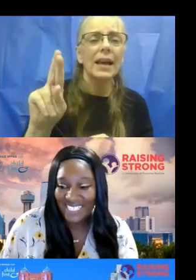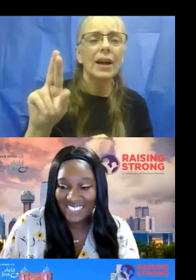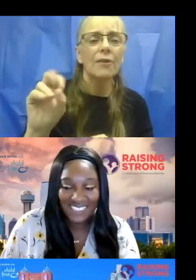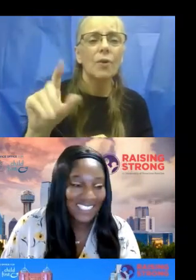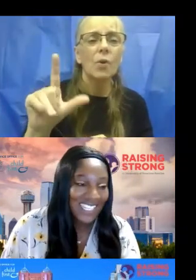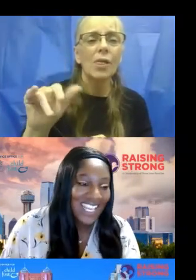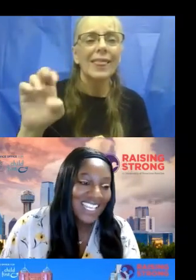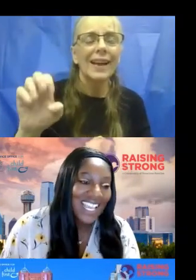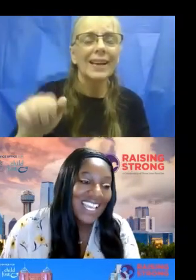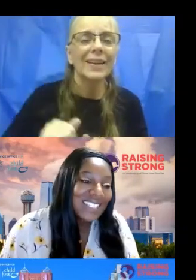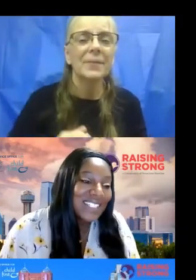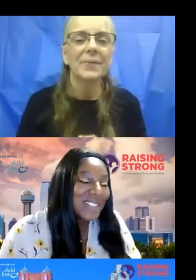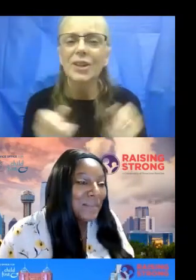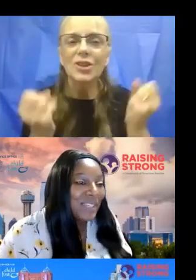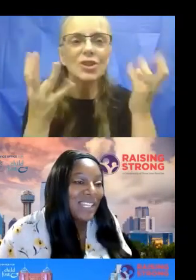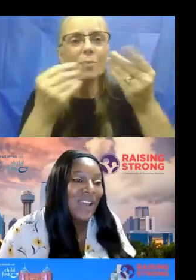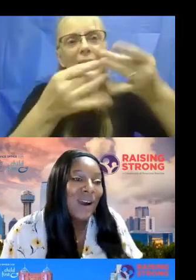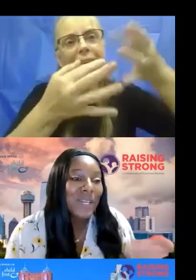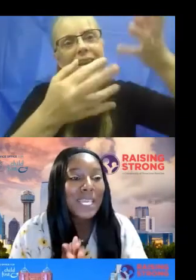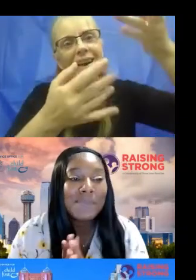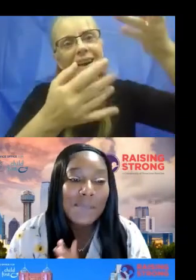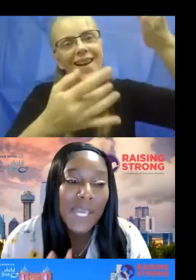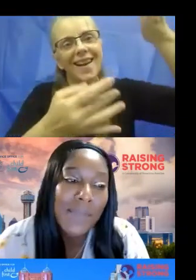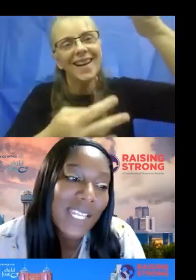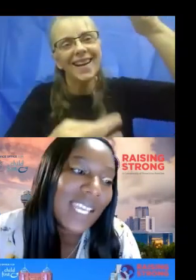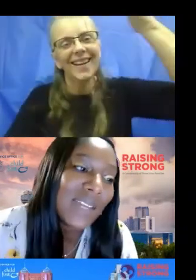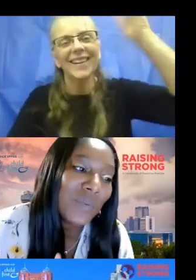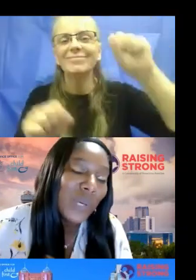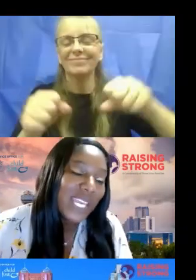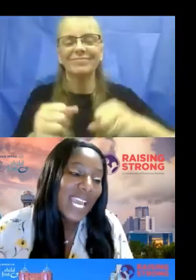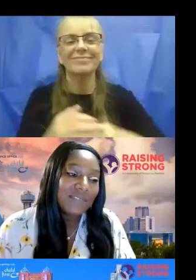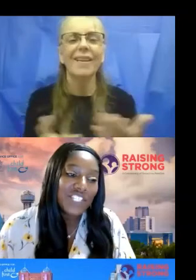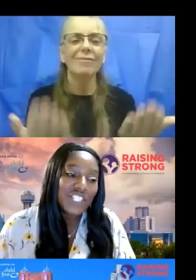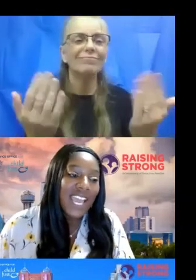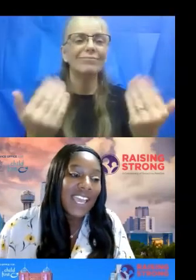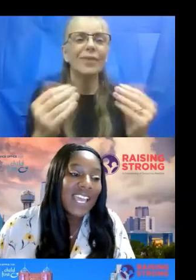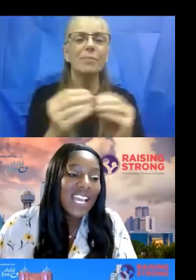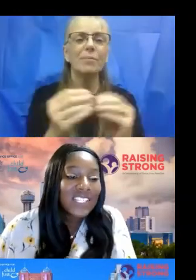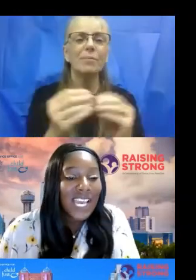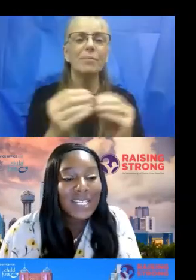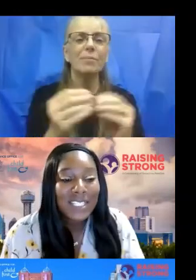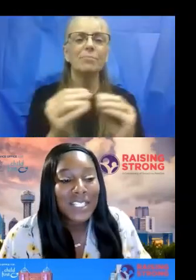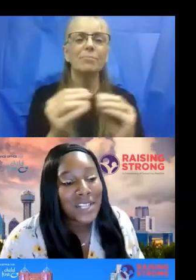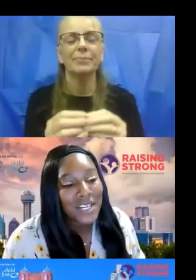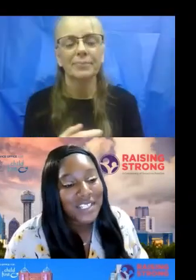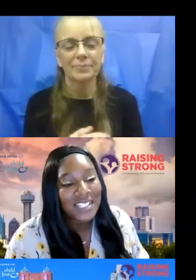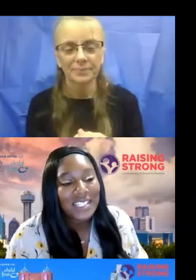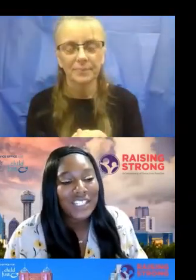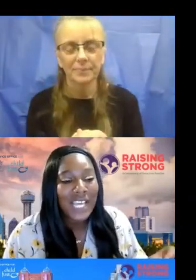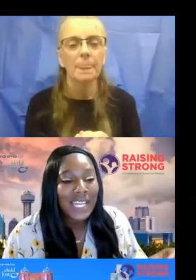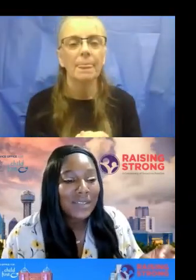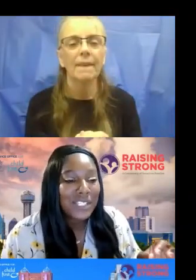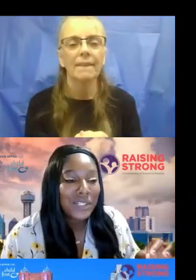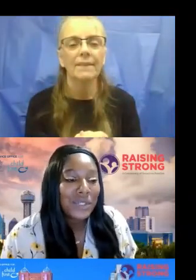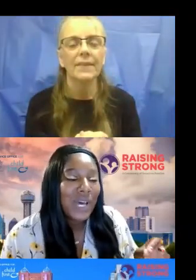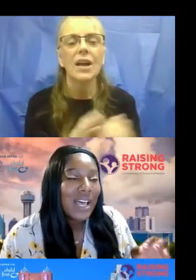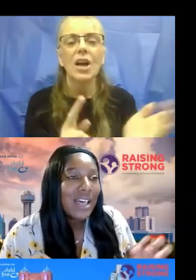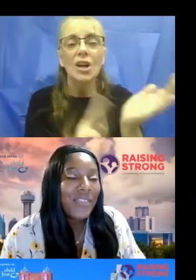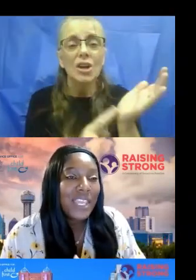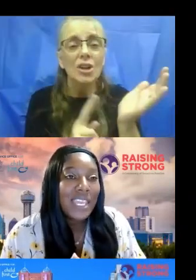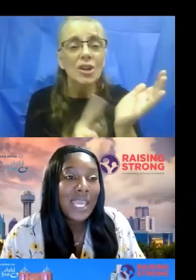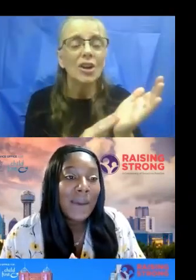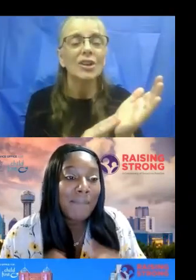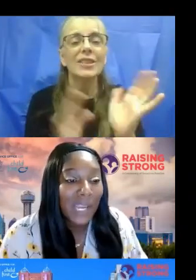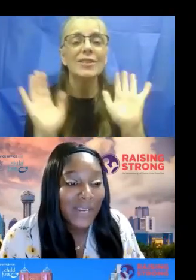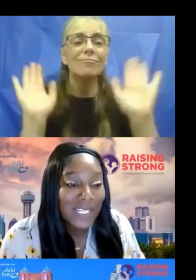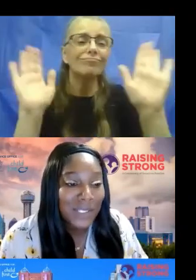There's so many. Yes, there's so many, y'all. Keep them coming in. We have the chat. Shout out to the nurses and shout out to